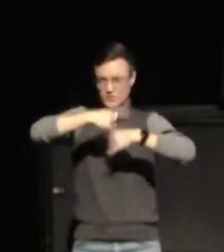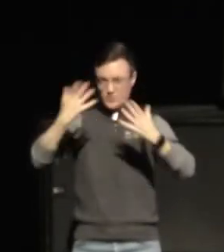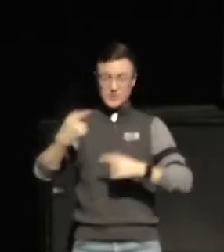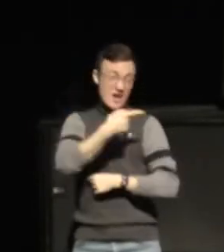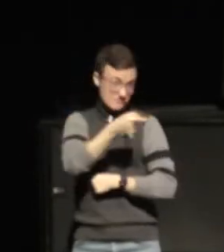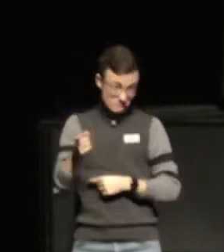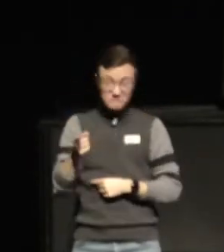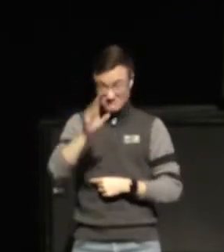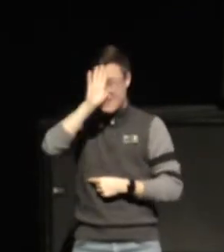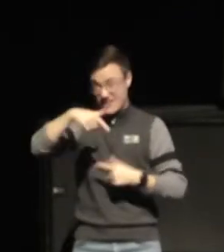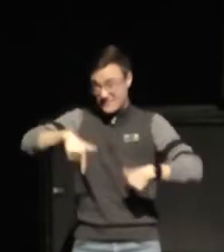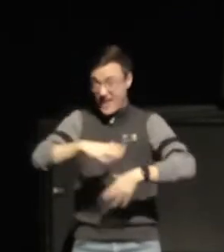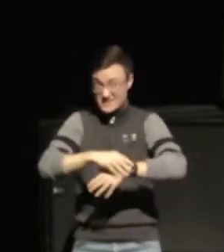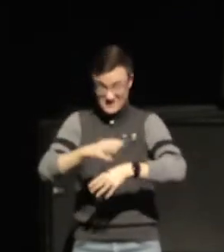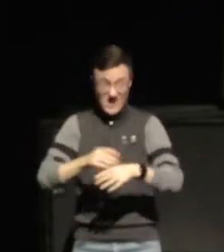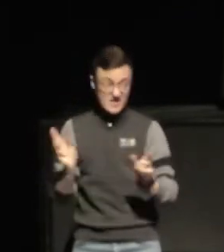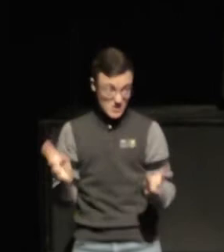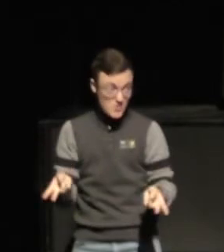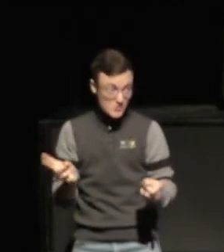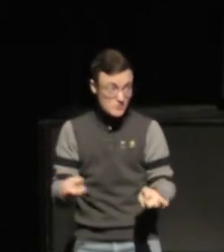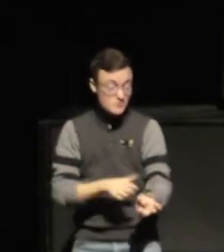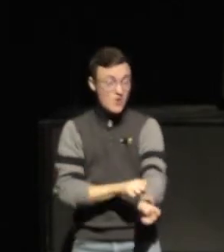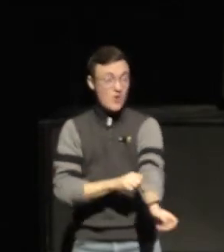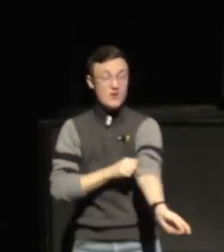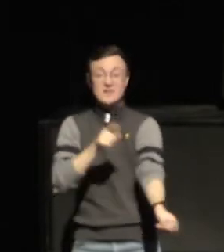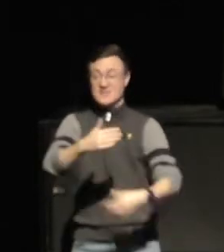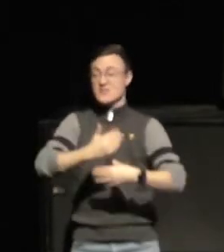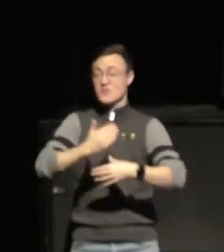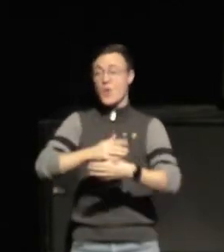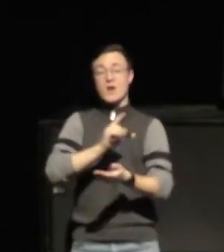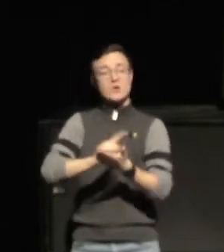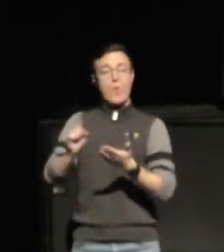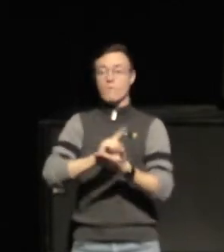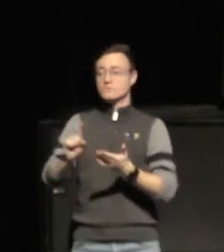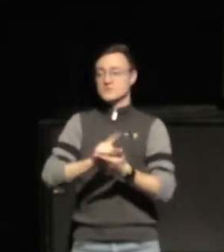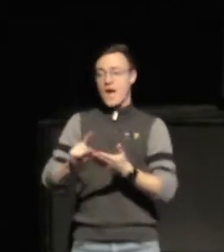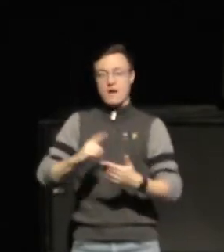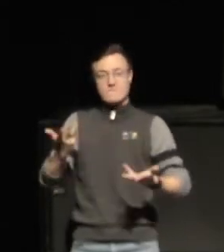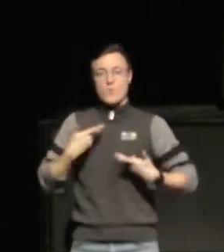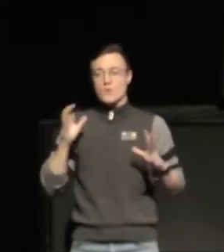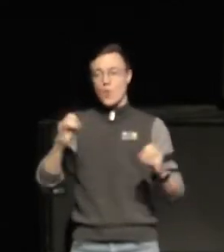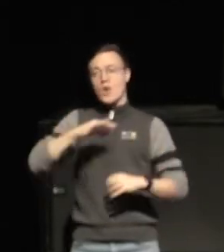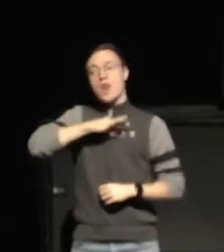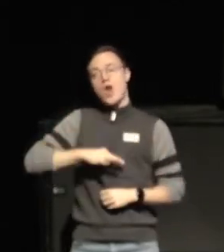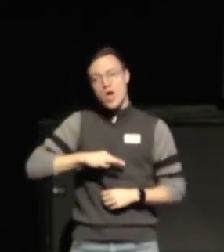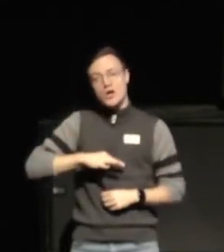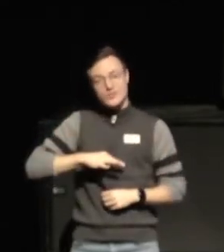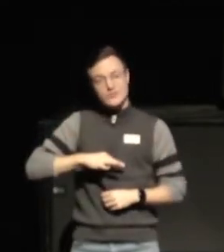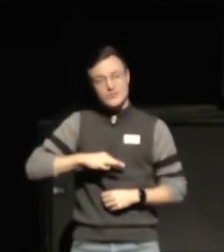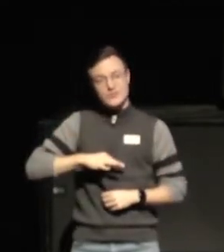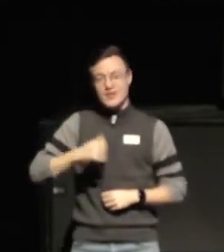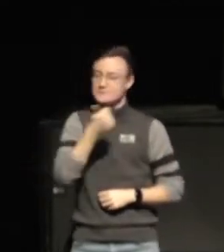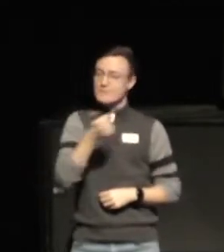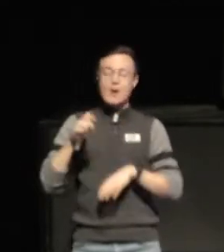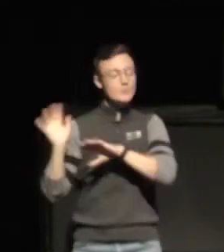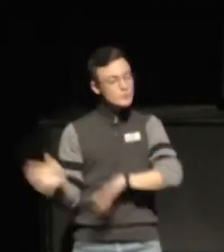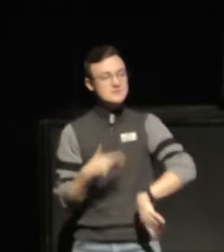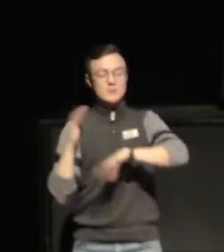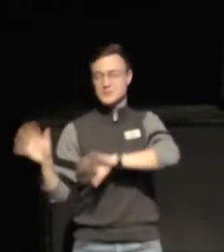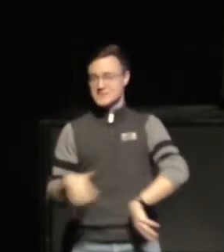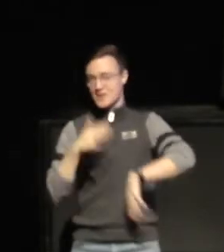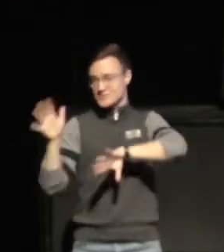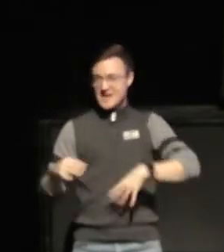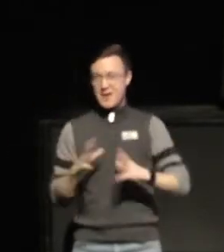well, is often unpaid work, reproductive